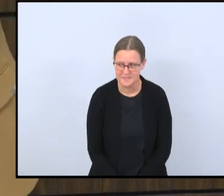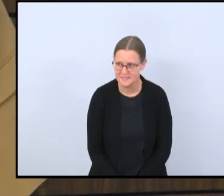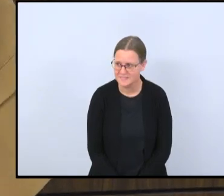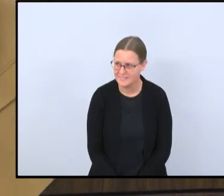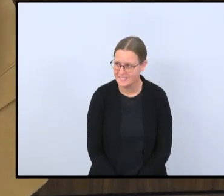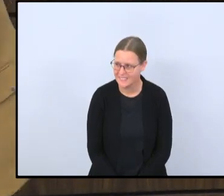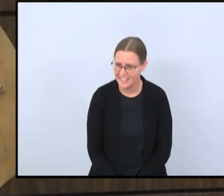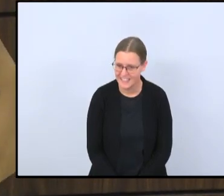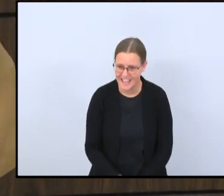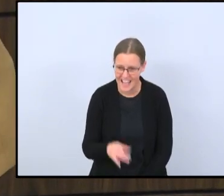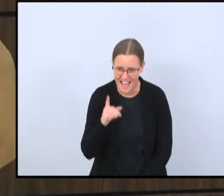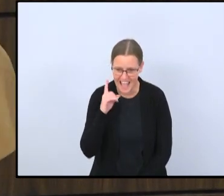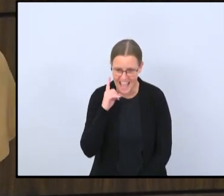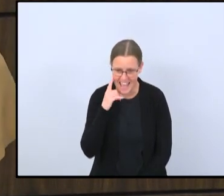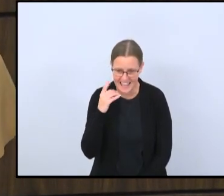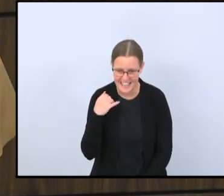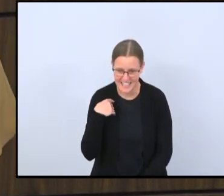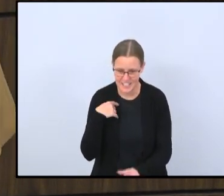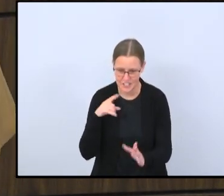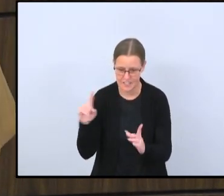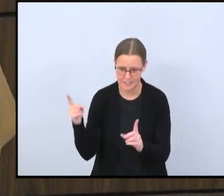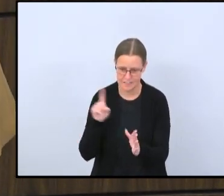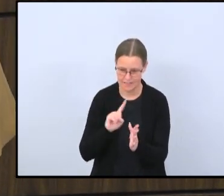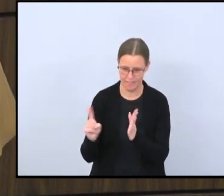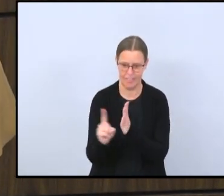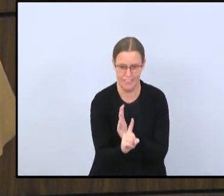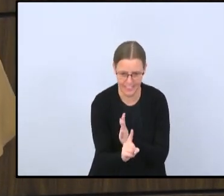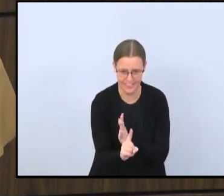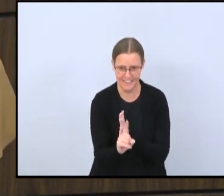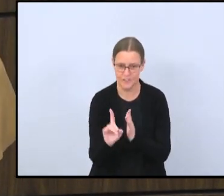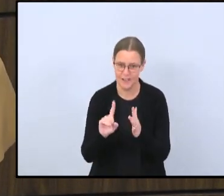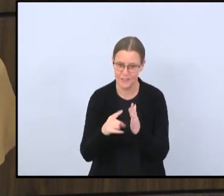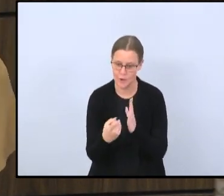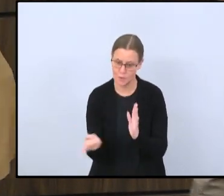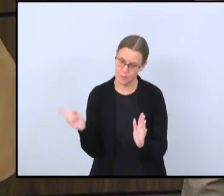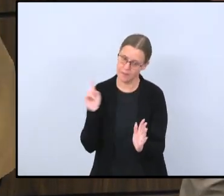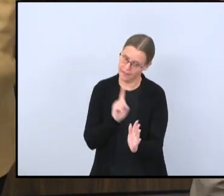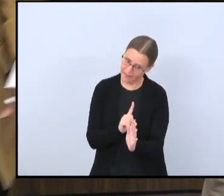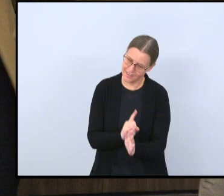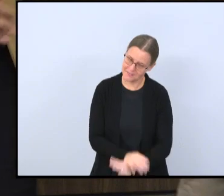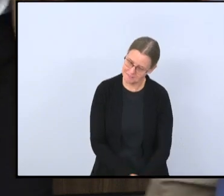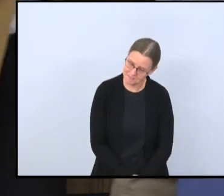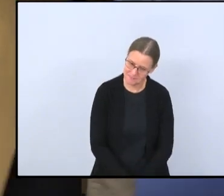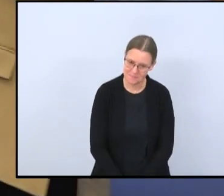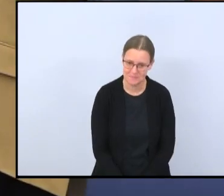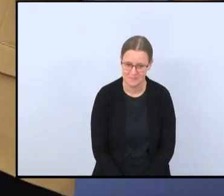I think she's cutting the line. It starts right here, ma'am.